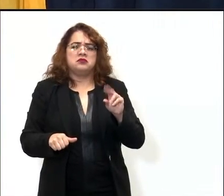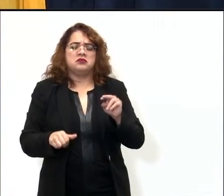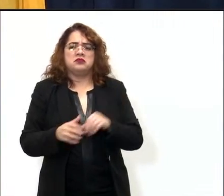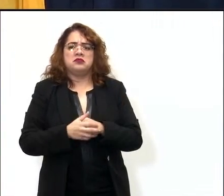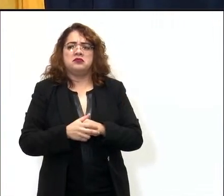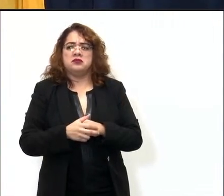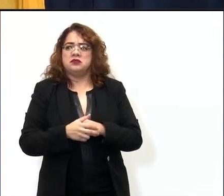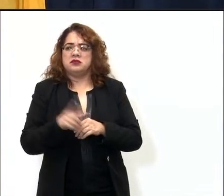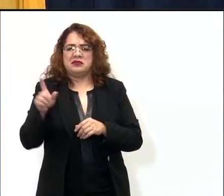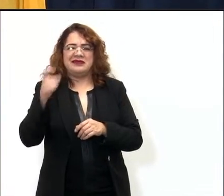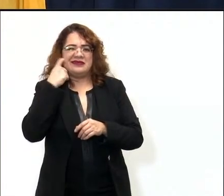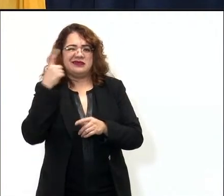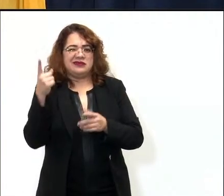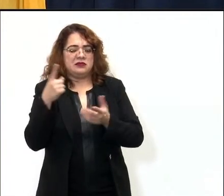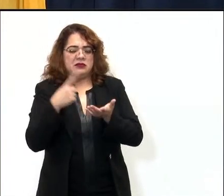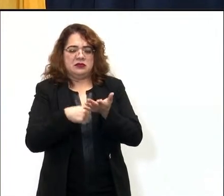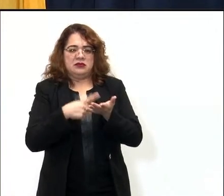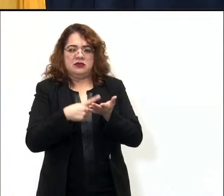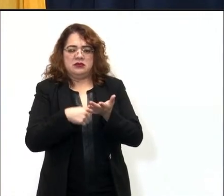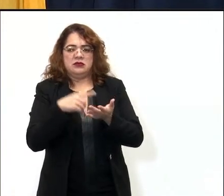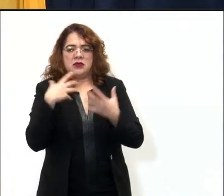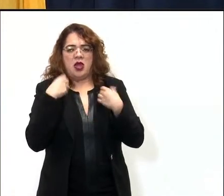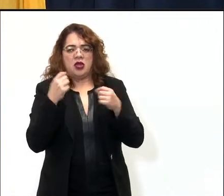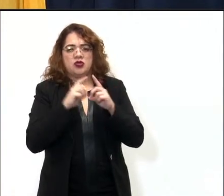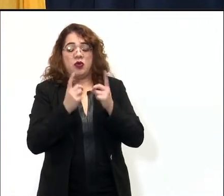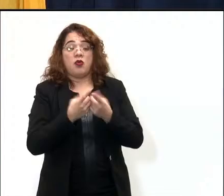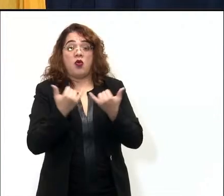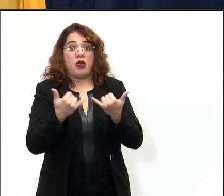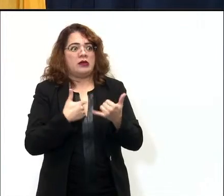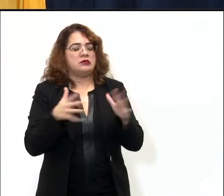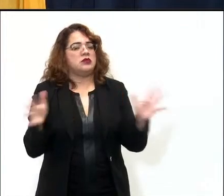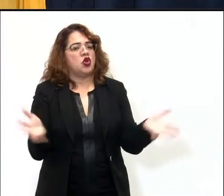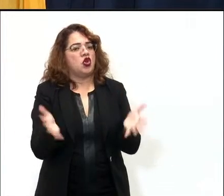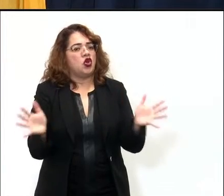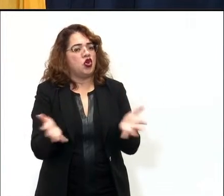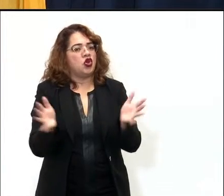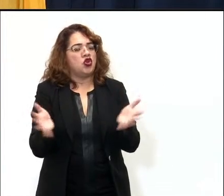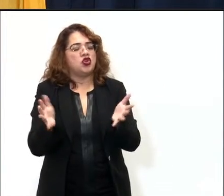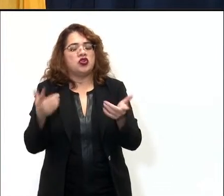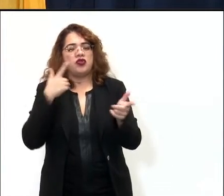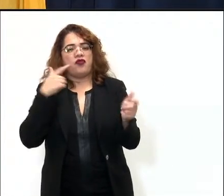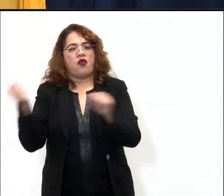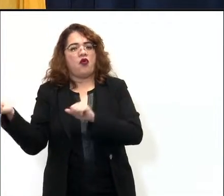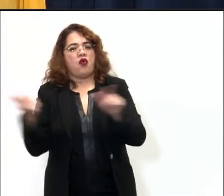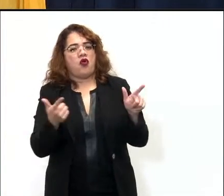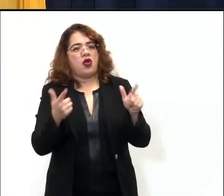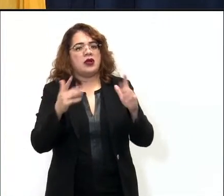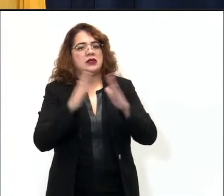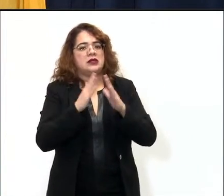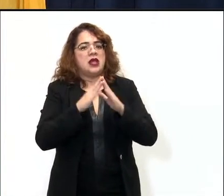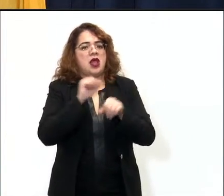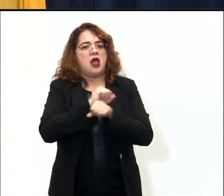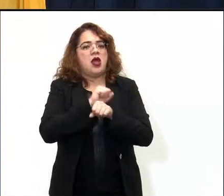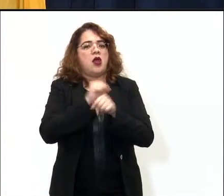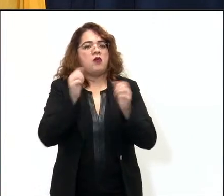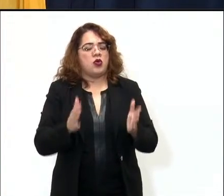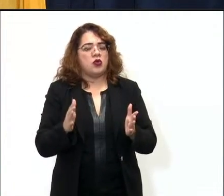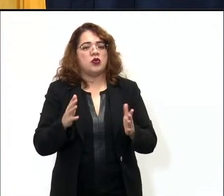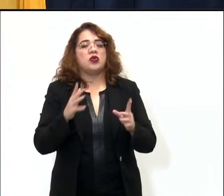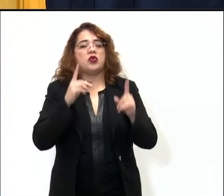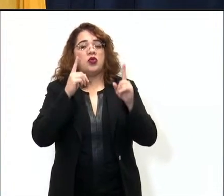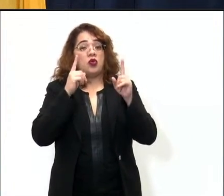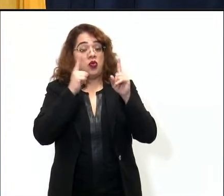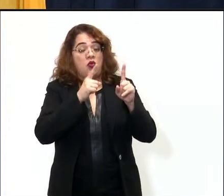health department. And so I think our goal right now is to encourage vaccination of all our city employees, and we hope that they will all